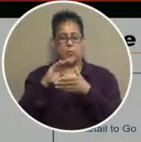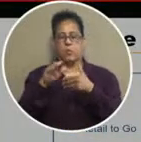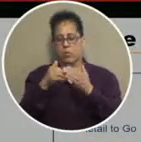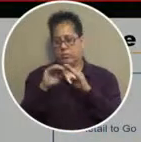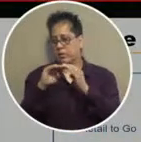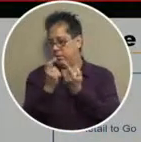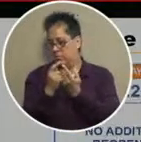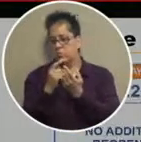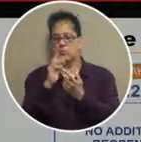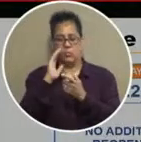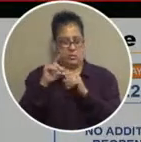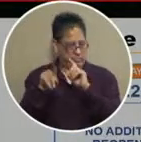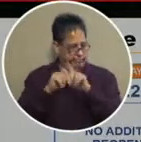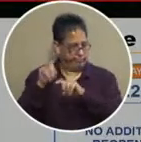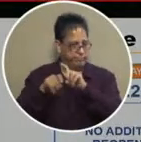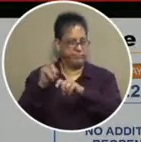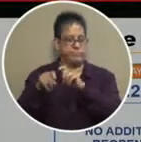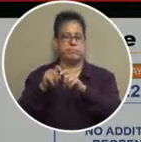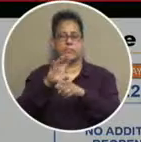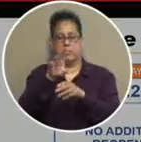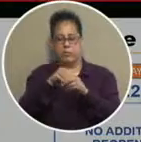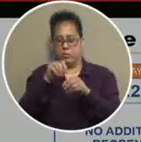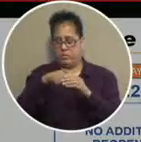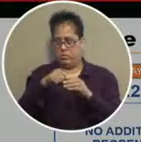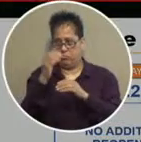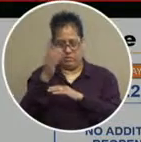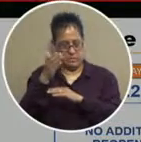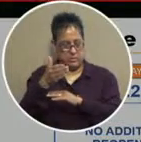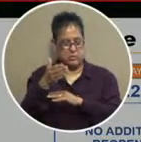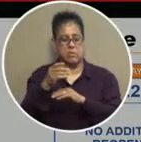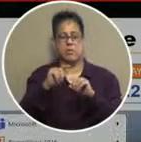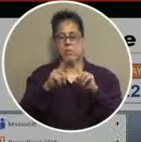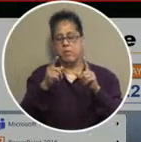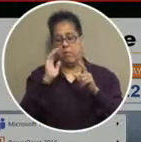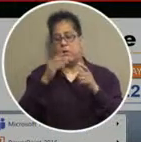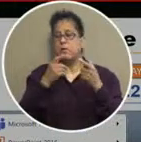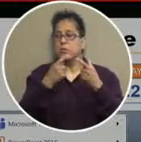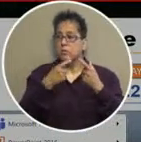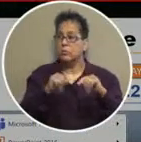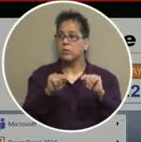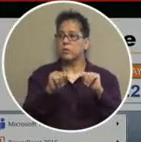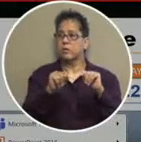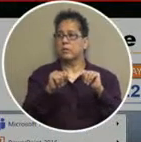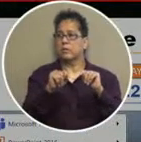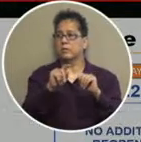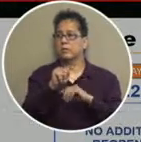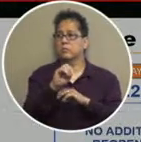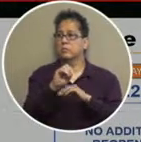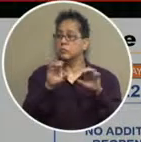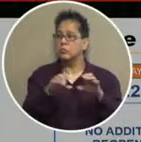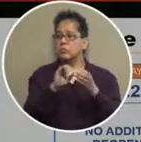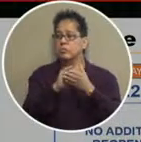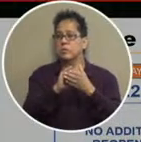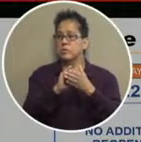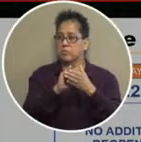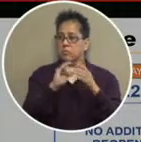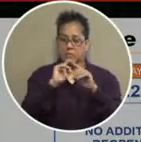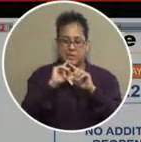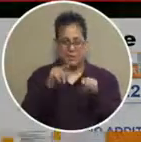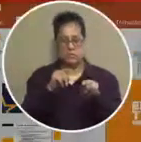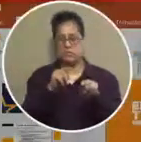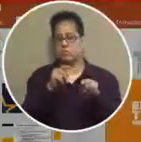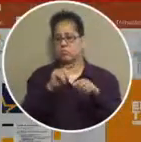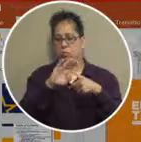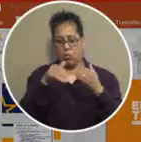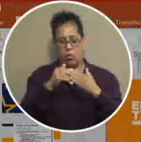has, but the whole purpose of putting this presentation together is to attempt to do that, to answer any and